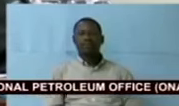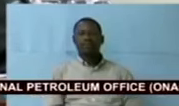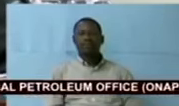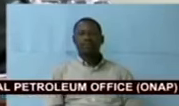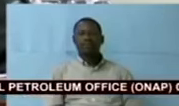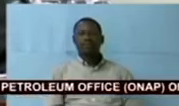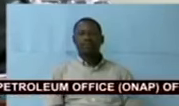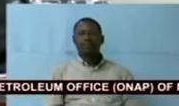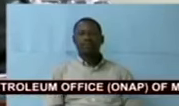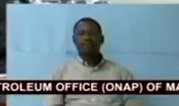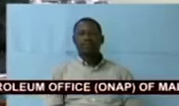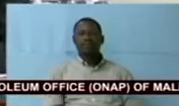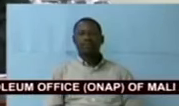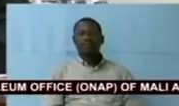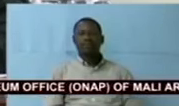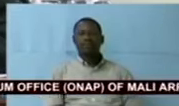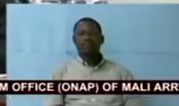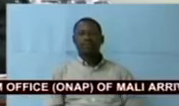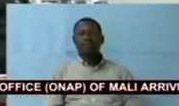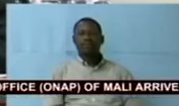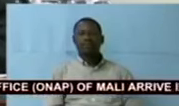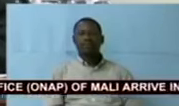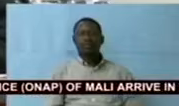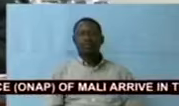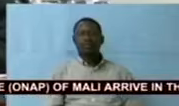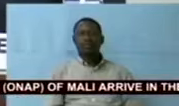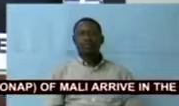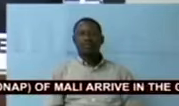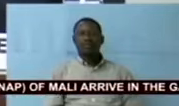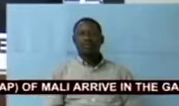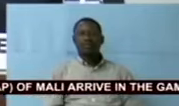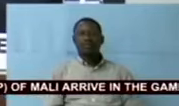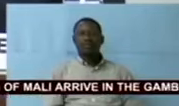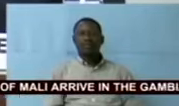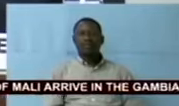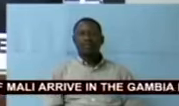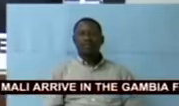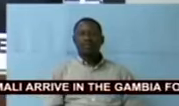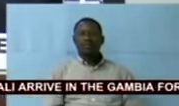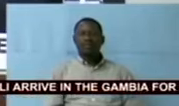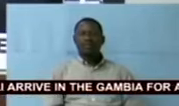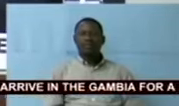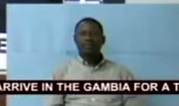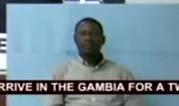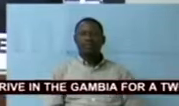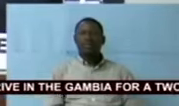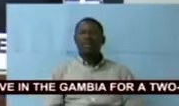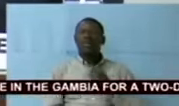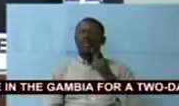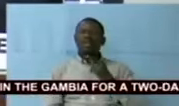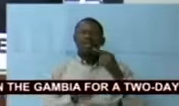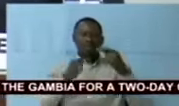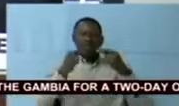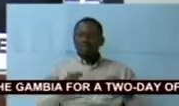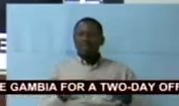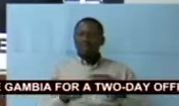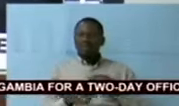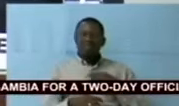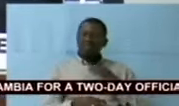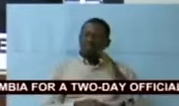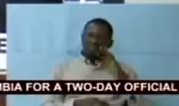o mariolu dendi. That's a damning statement, Mr. Mboge. Yes. Wouldn't you be